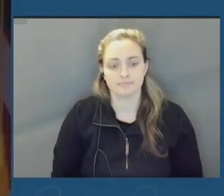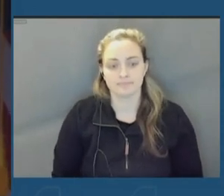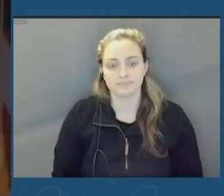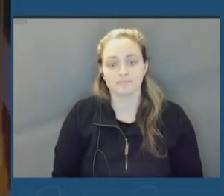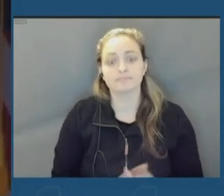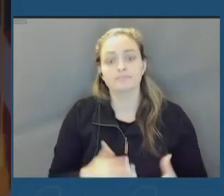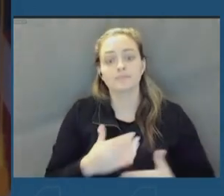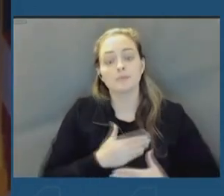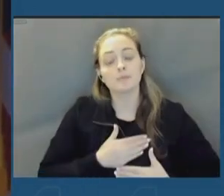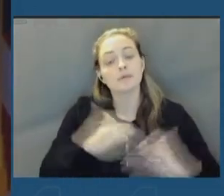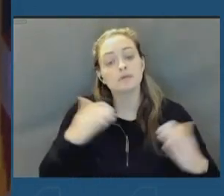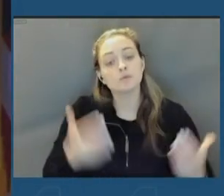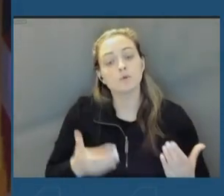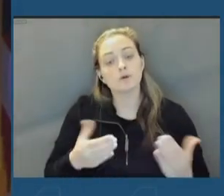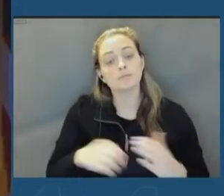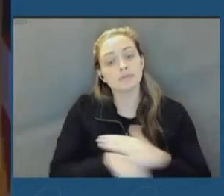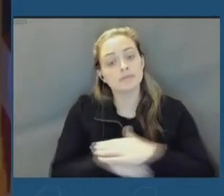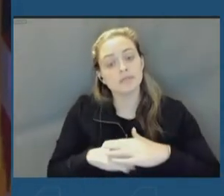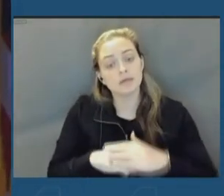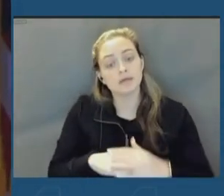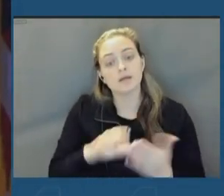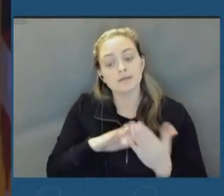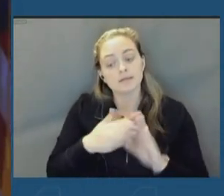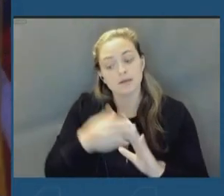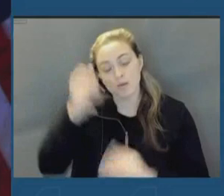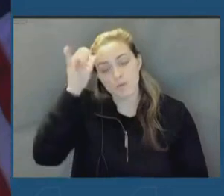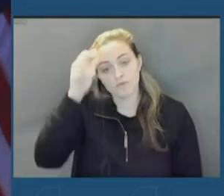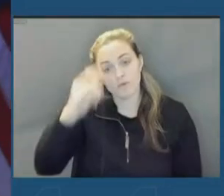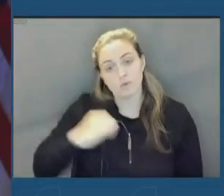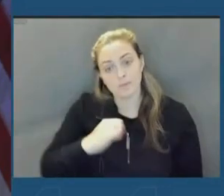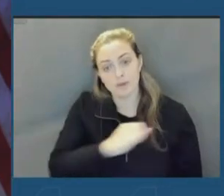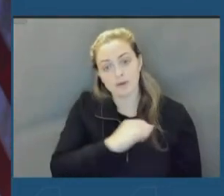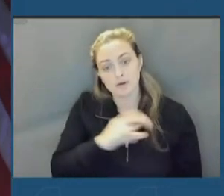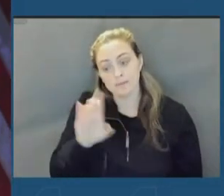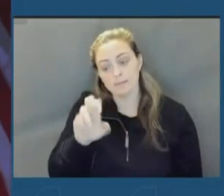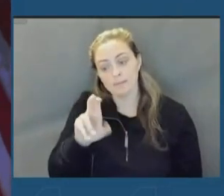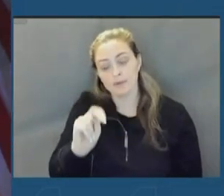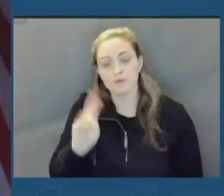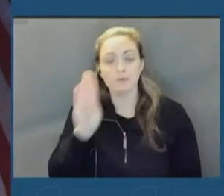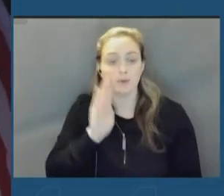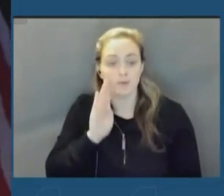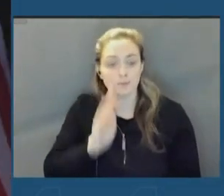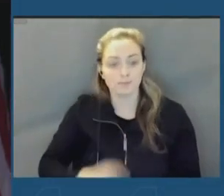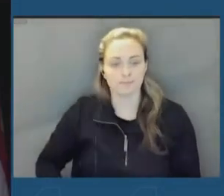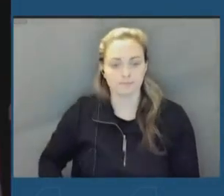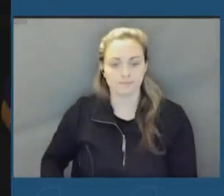Please welcome to the stage City of Buffalo Mayor Byron Brown.